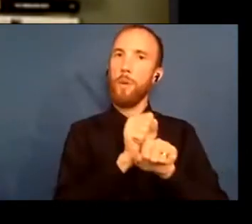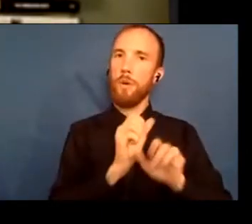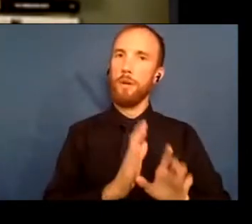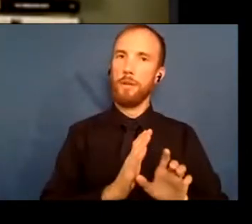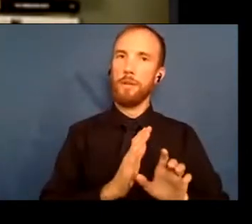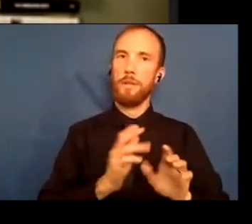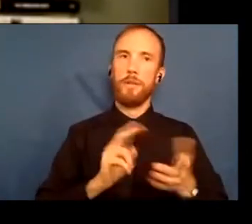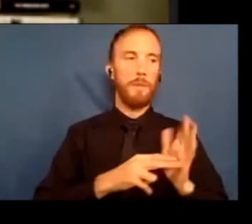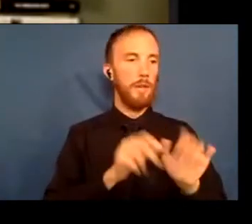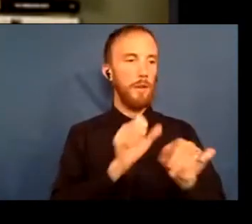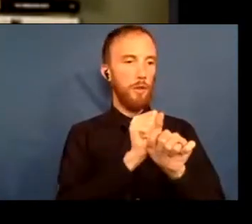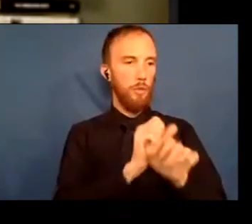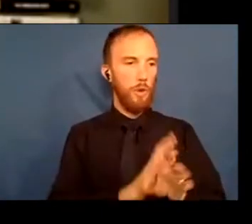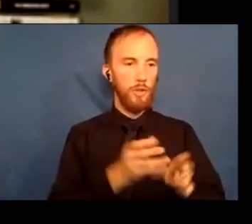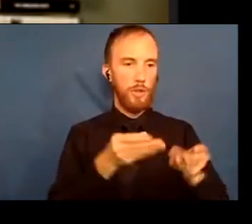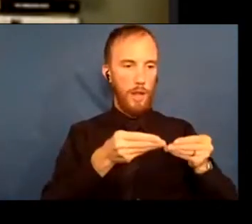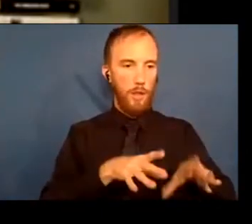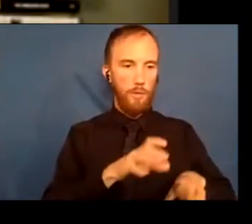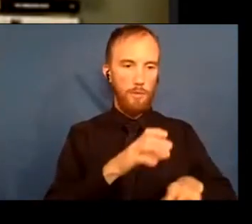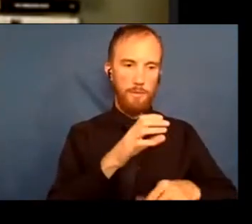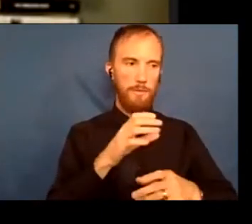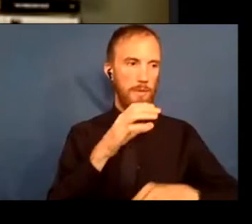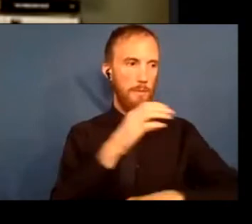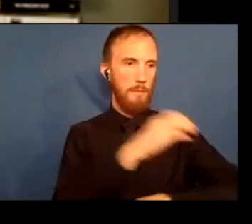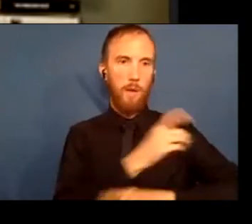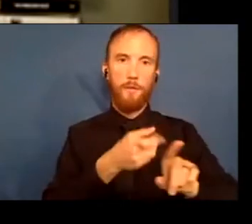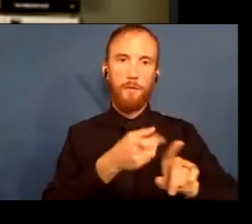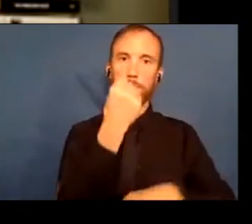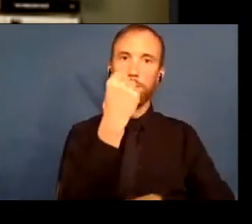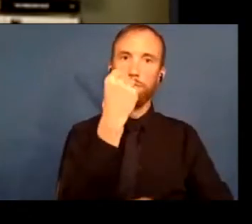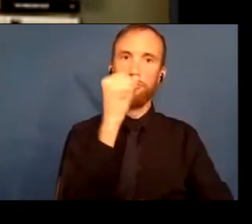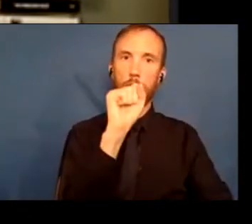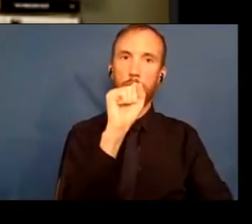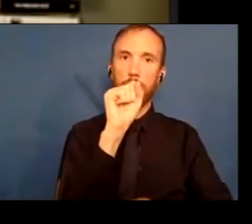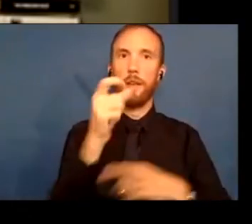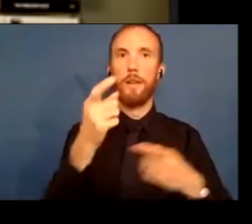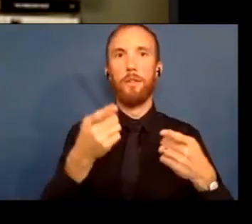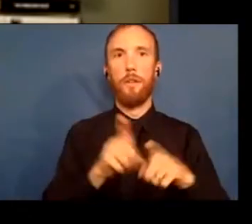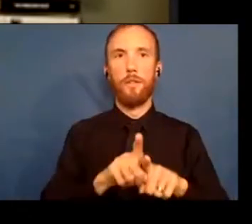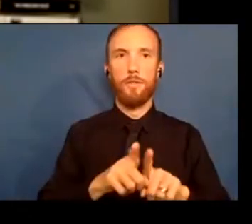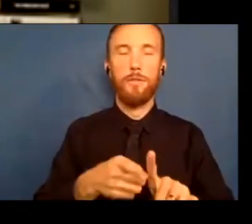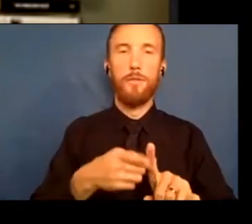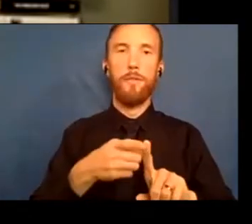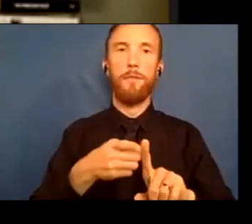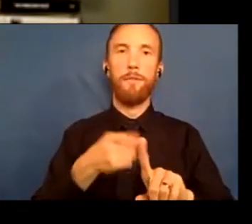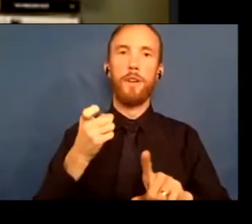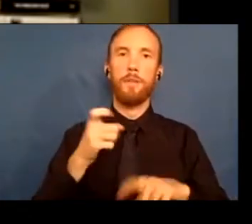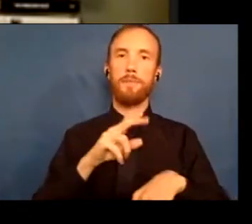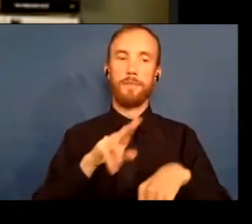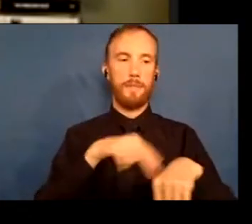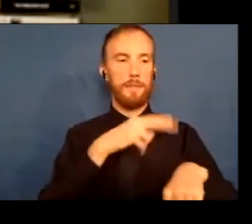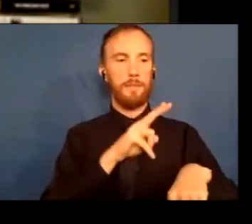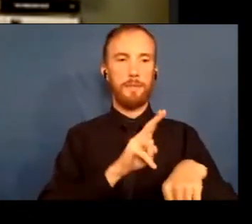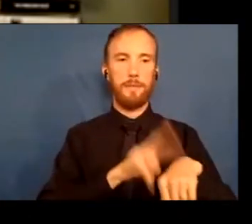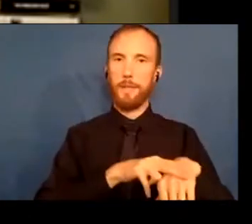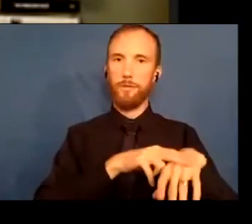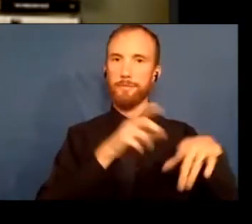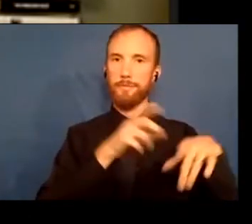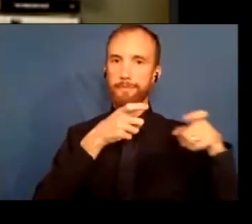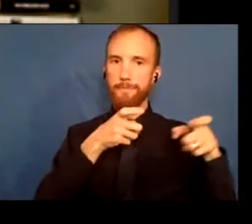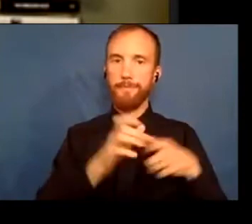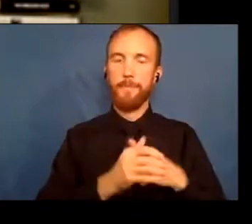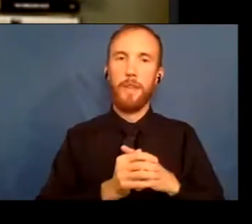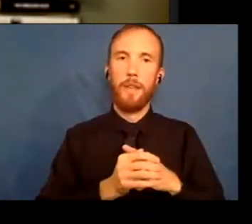strike and the power of nationalization, of the ability to delink your economy, or, you know, link it in a different